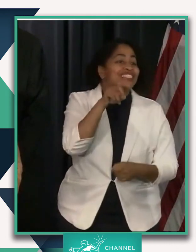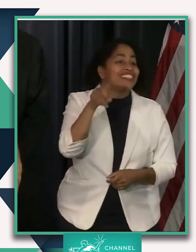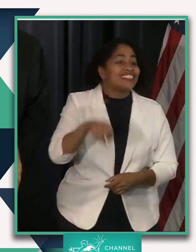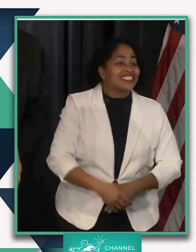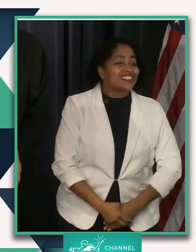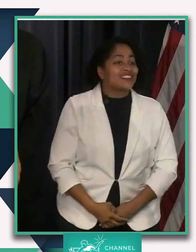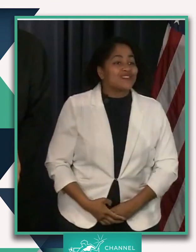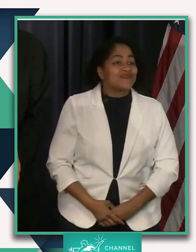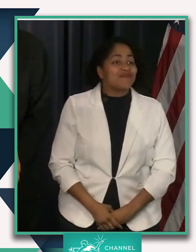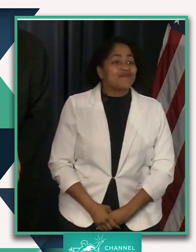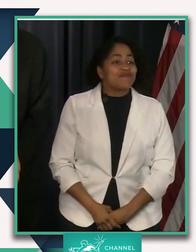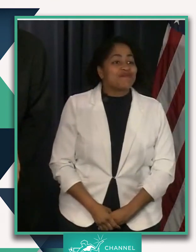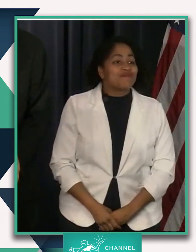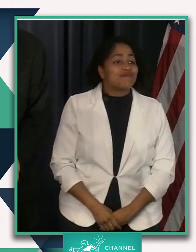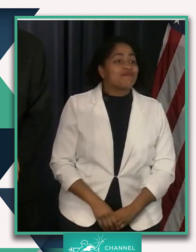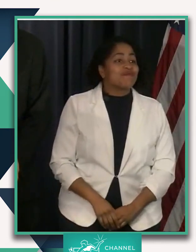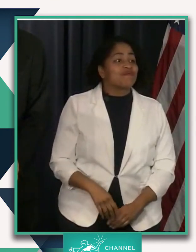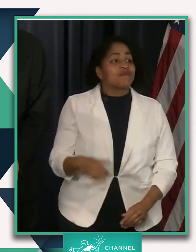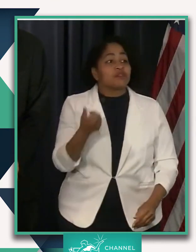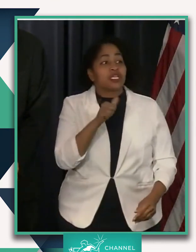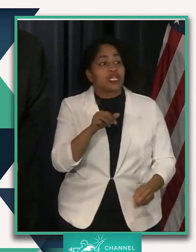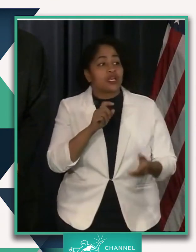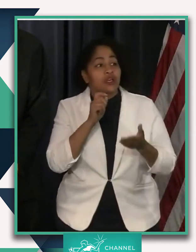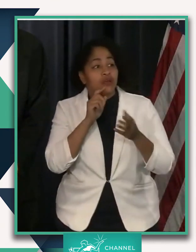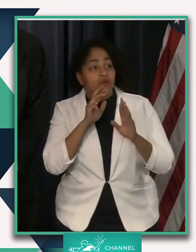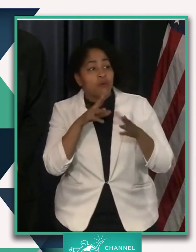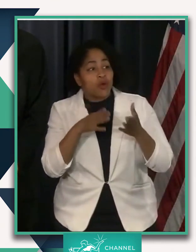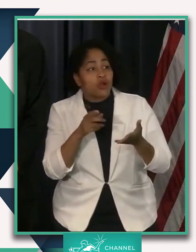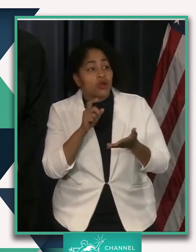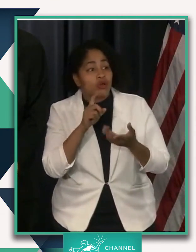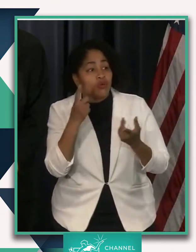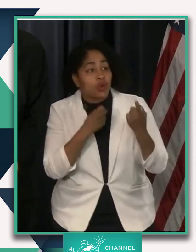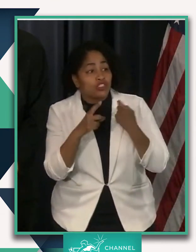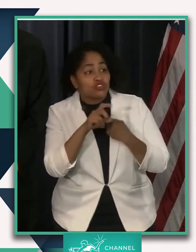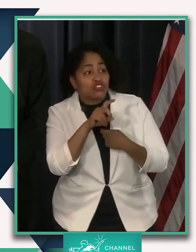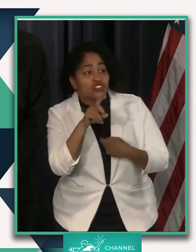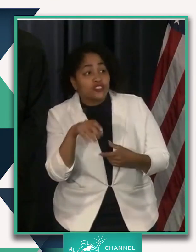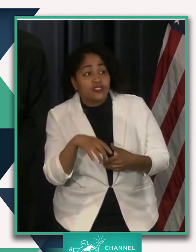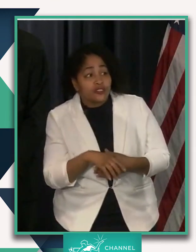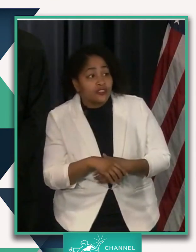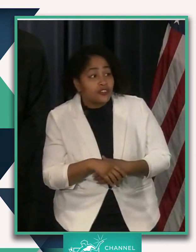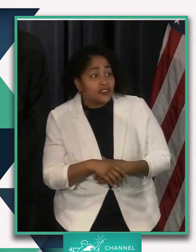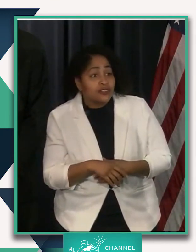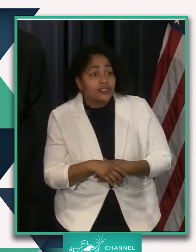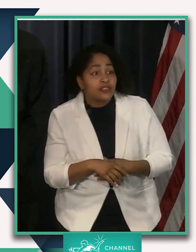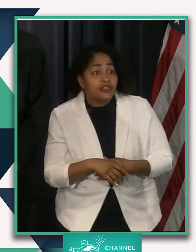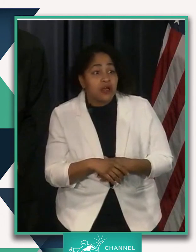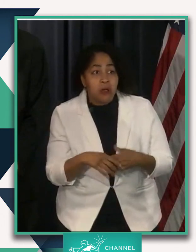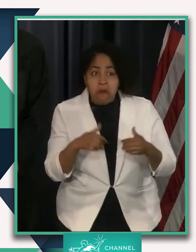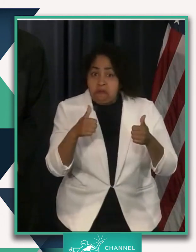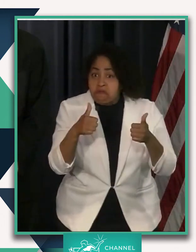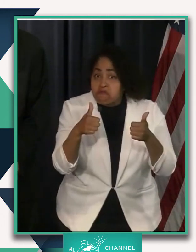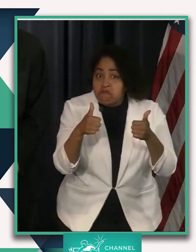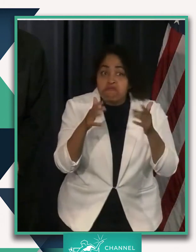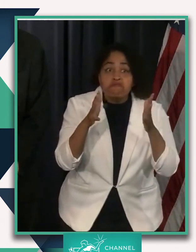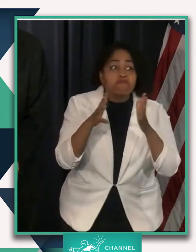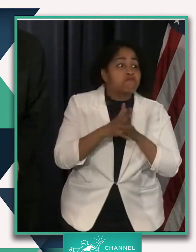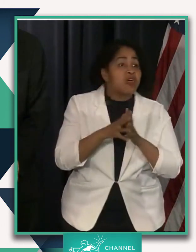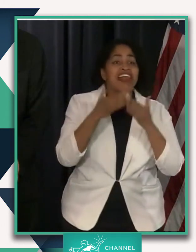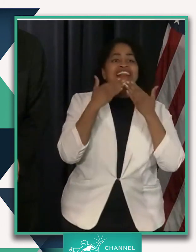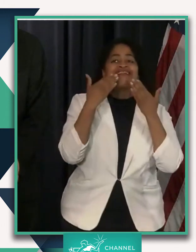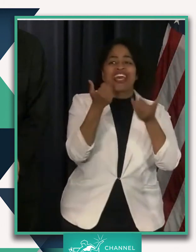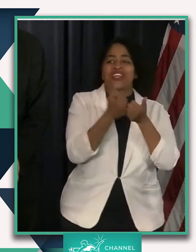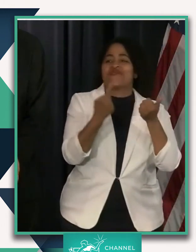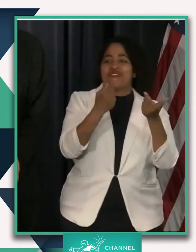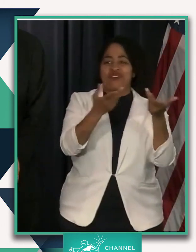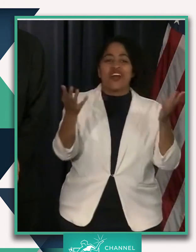questions? Any reporter questions today on this topic? Okay. Looks like we're good for that. So Okay. thank you,